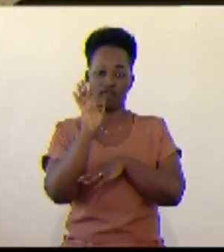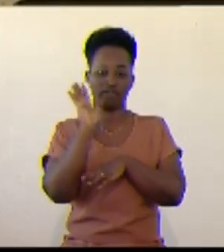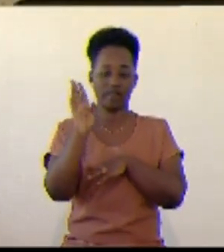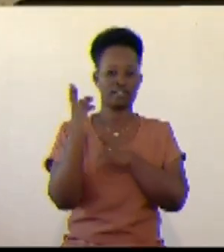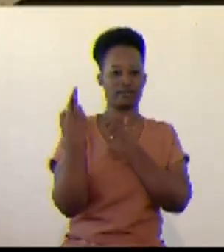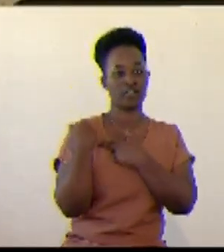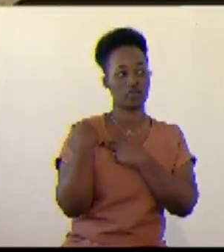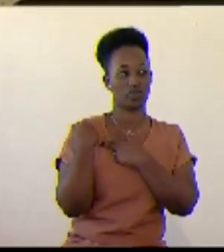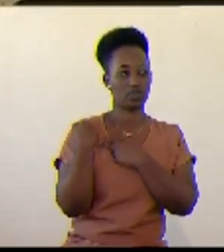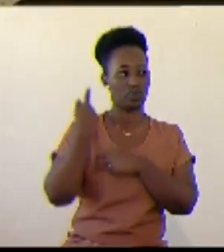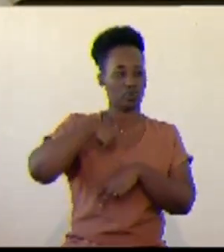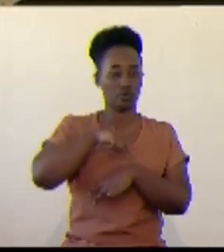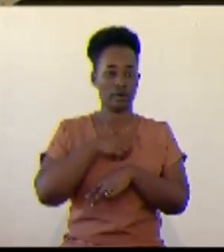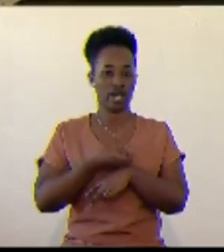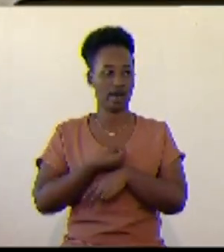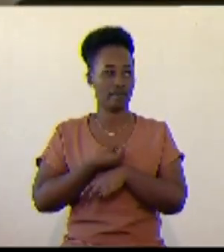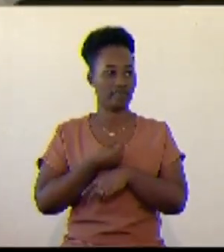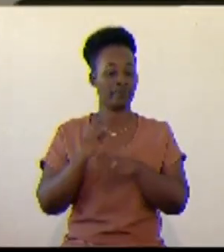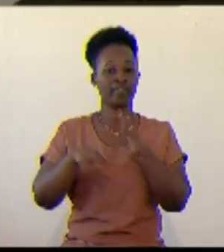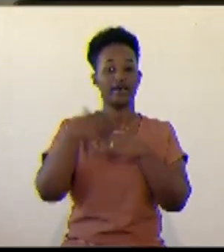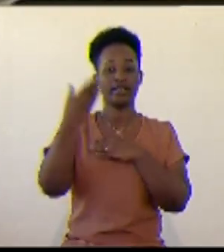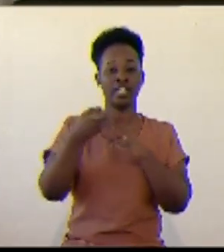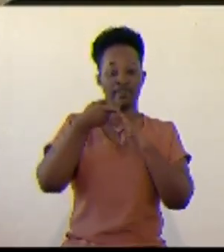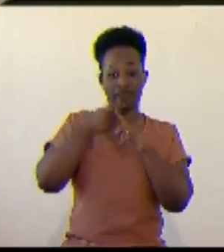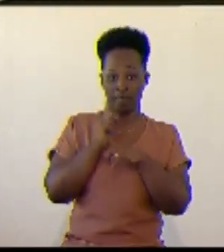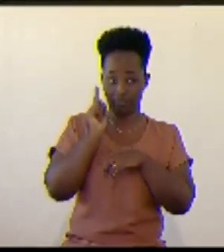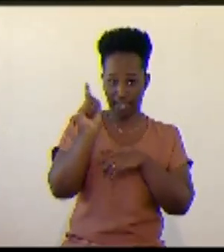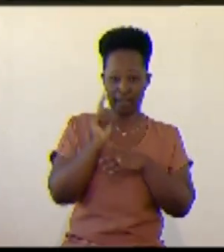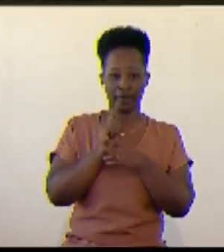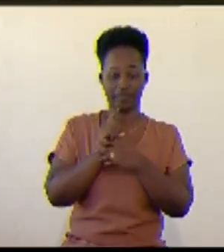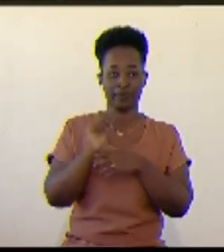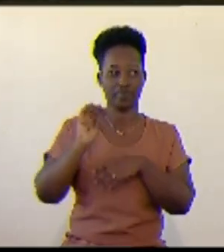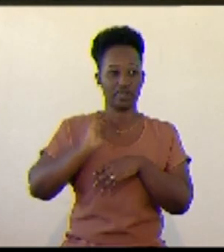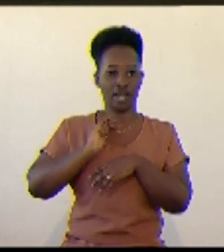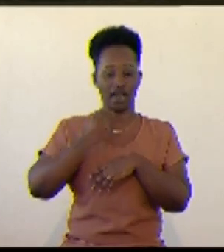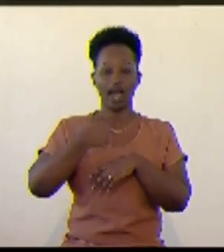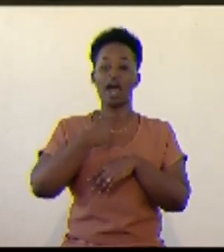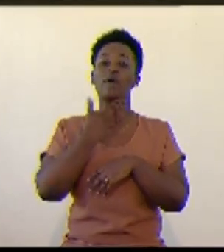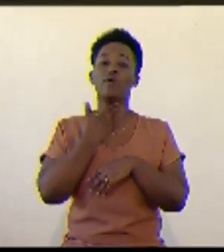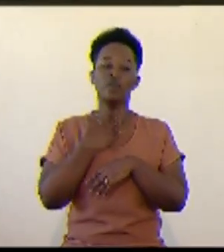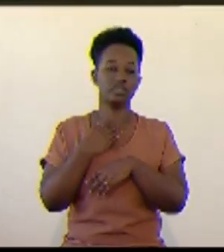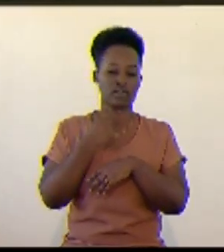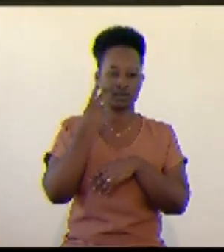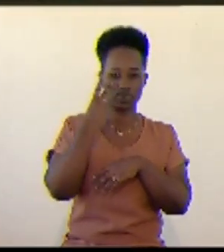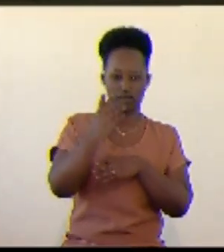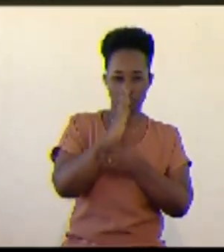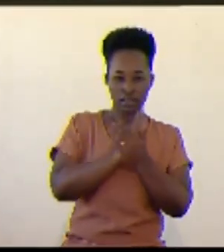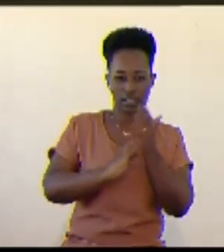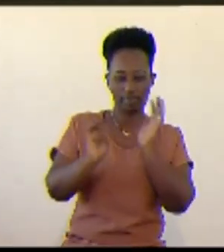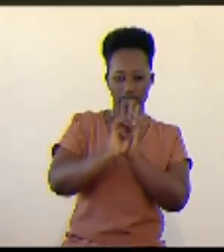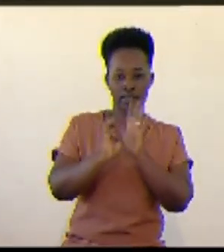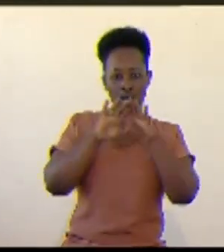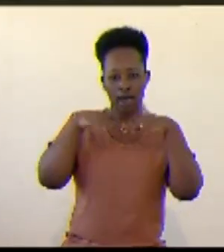this function that we have. Then from there, I want us to look at some of the examples,